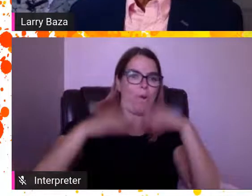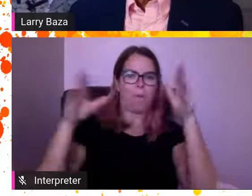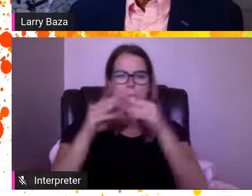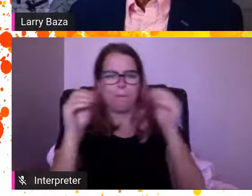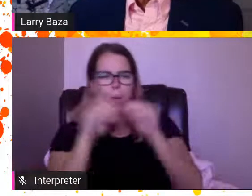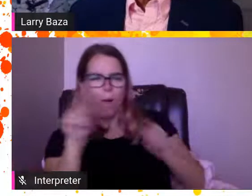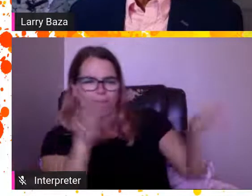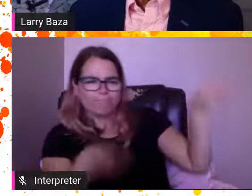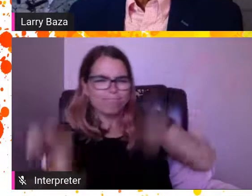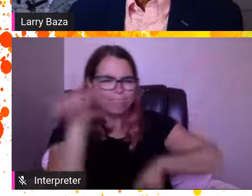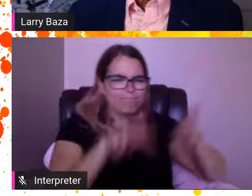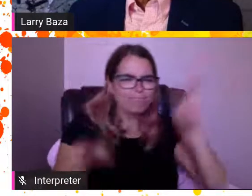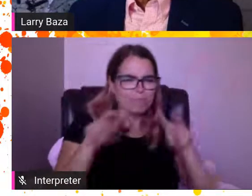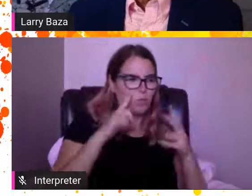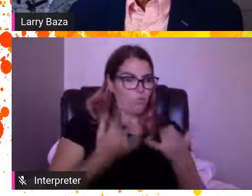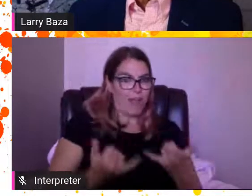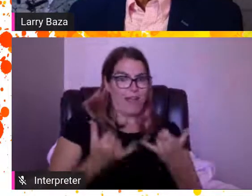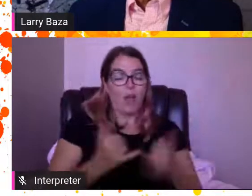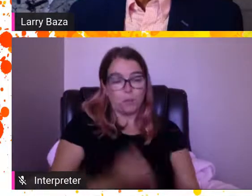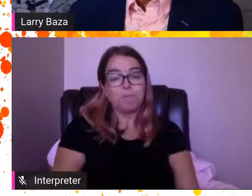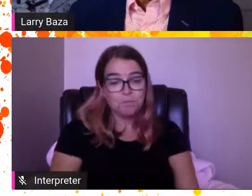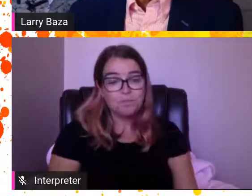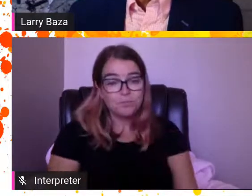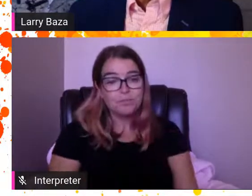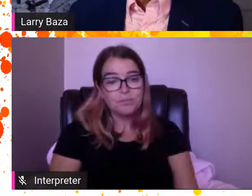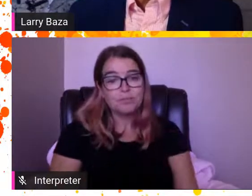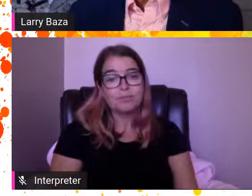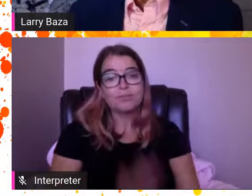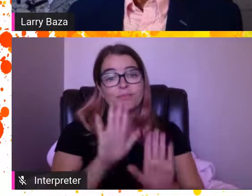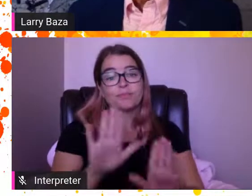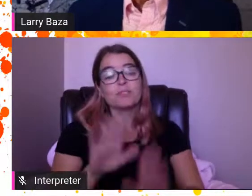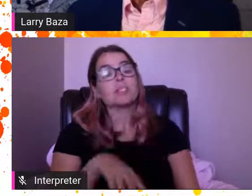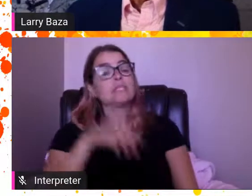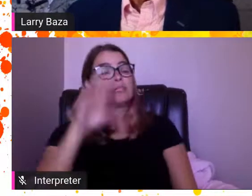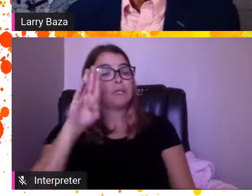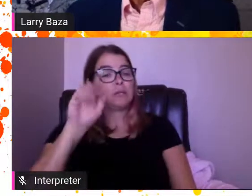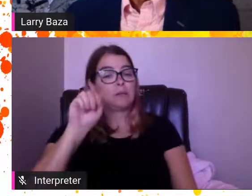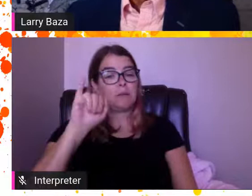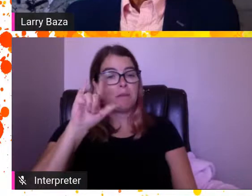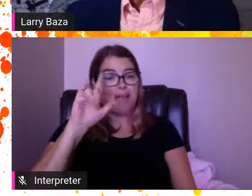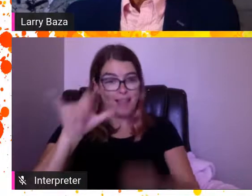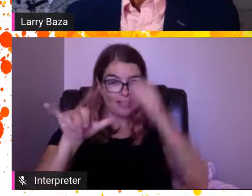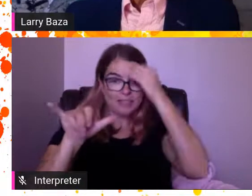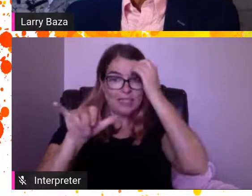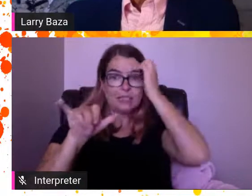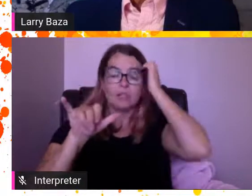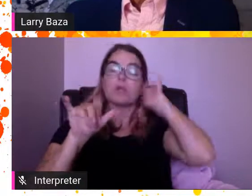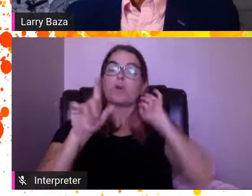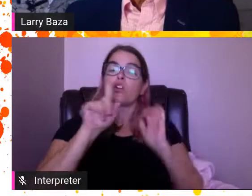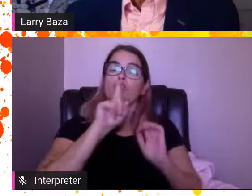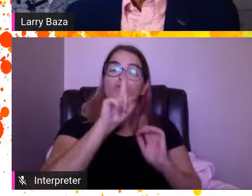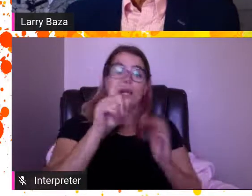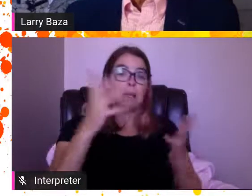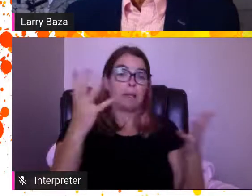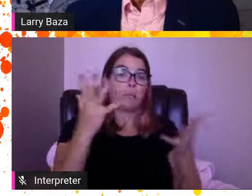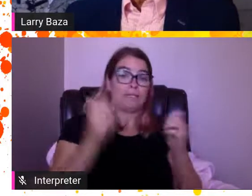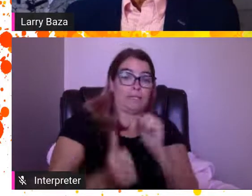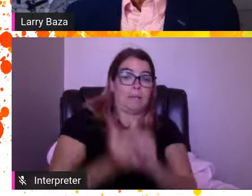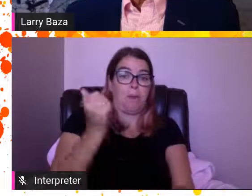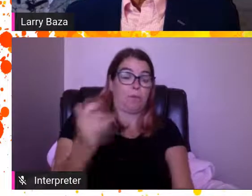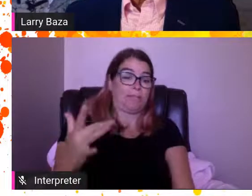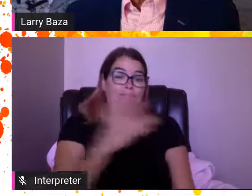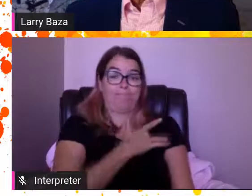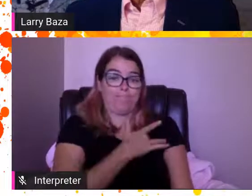you know, of our societies. So. Yeah. It's great. I think what's really been the most compelling for me is